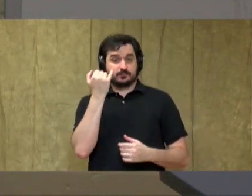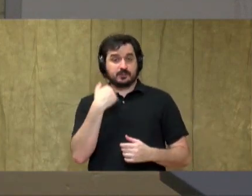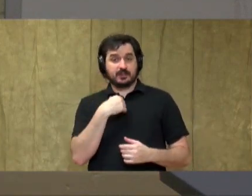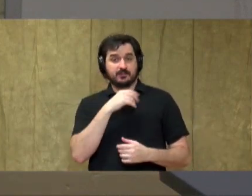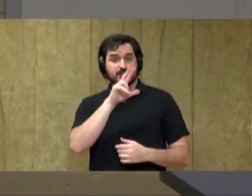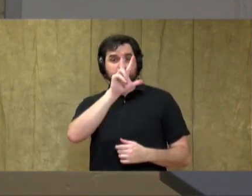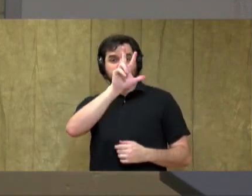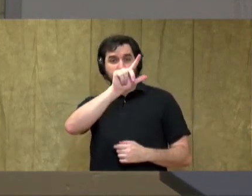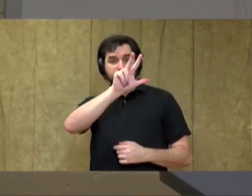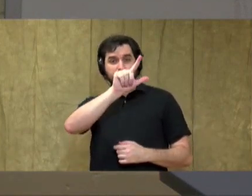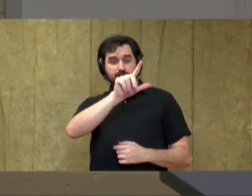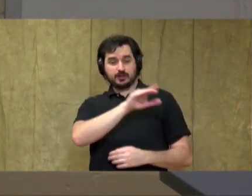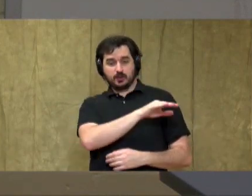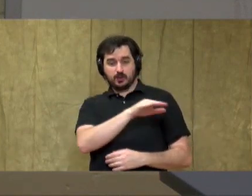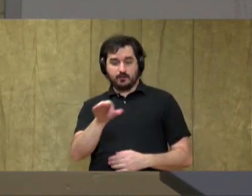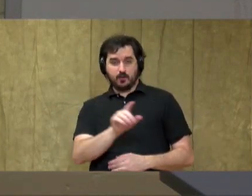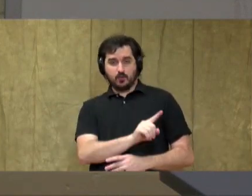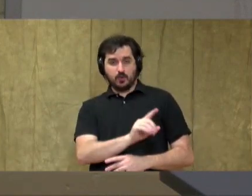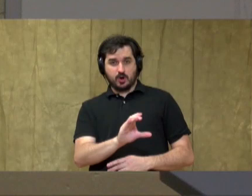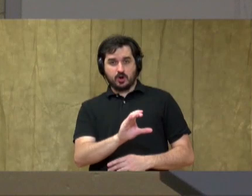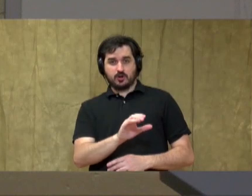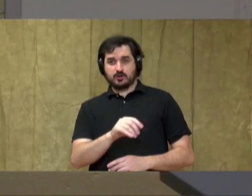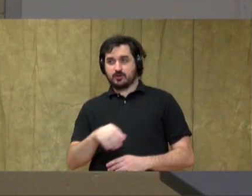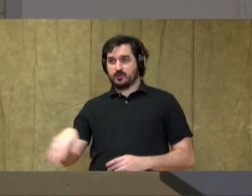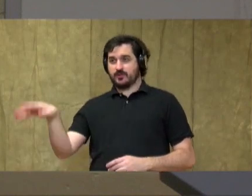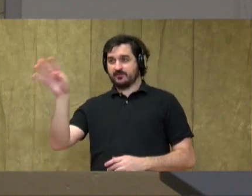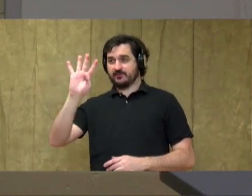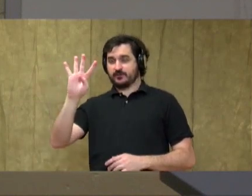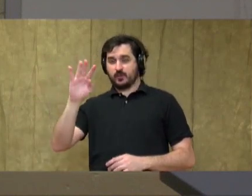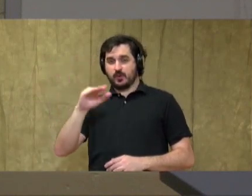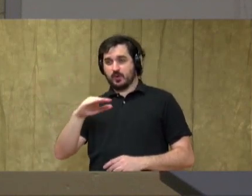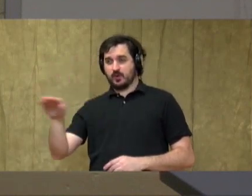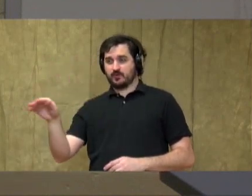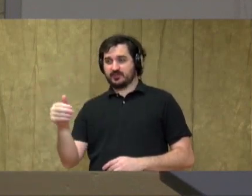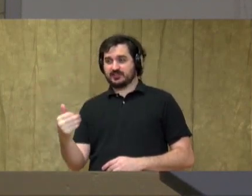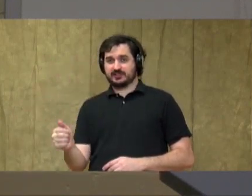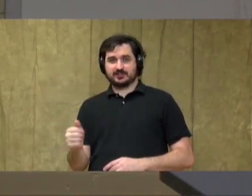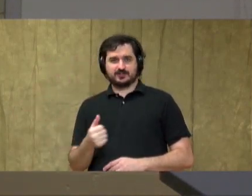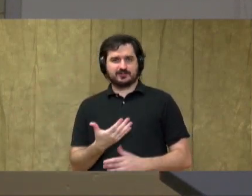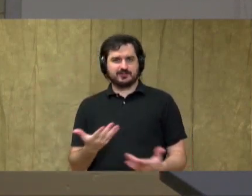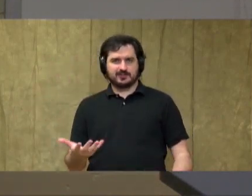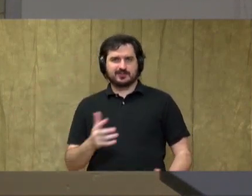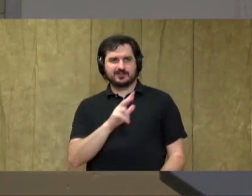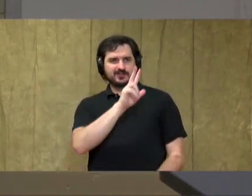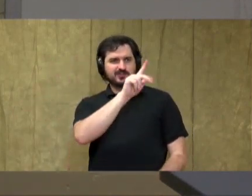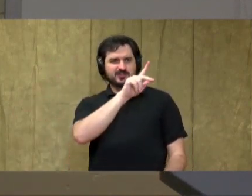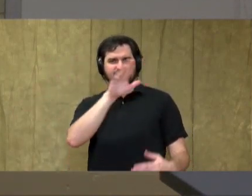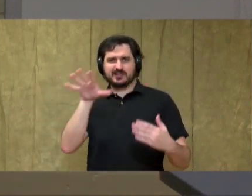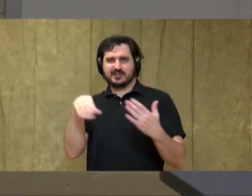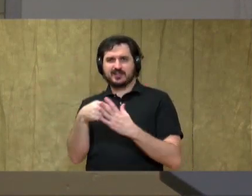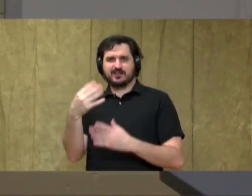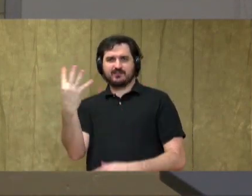hundredths and 4 tenths, we can't add 23 plus 4. We have to change